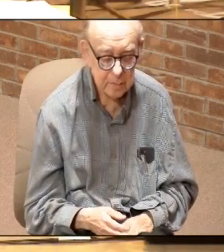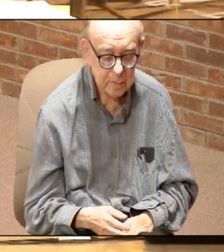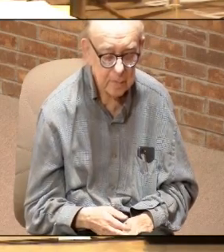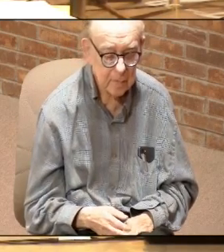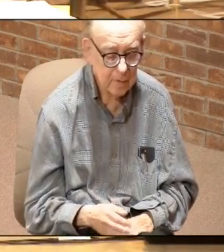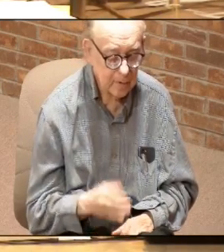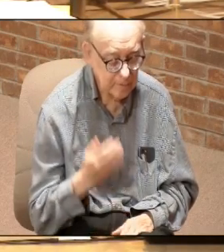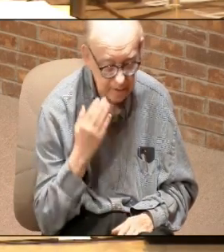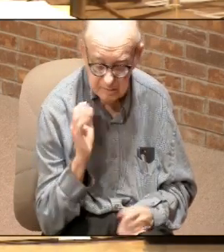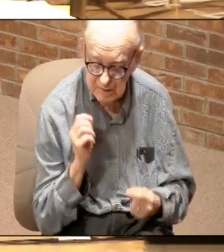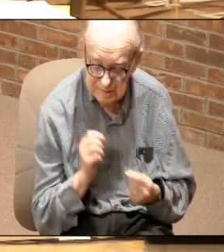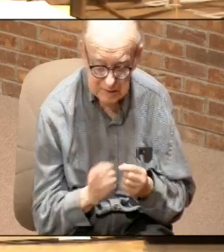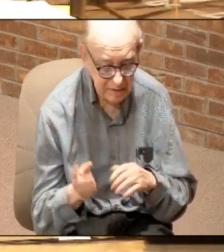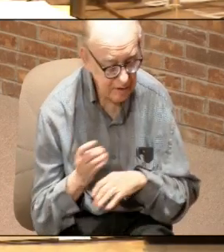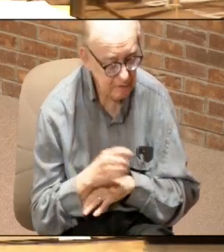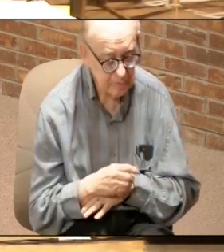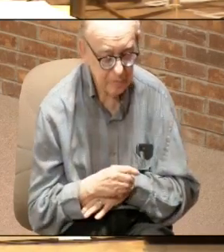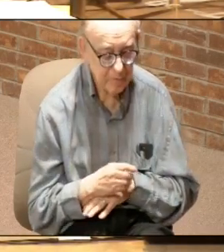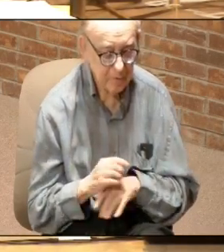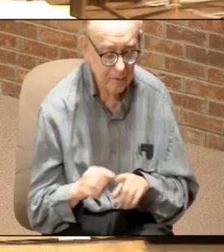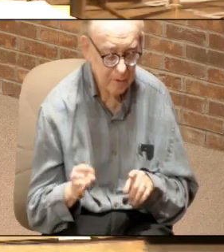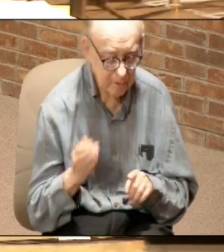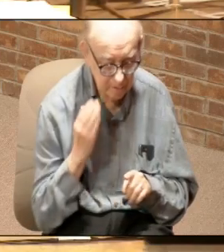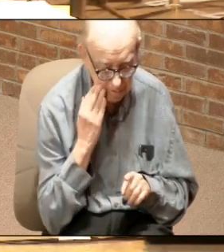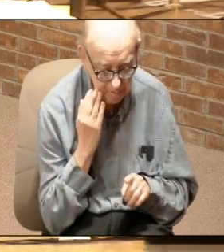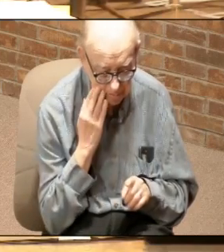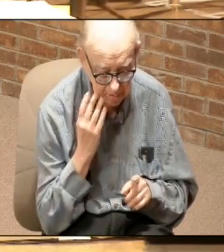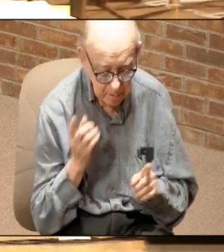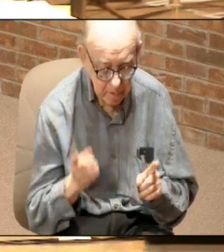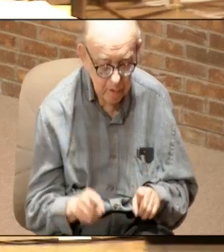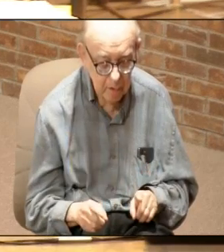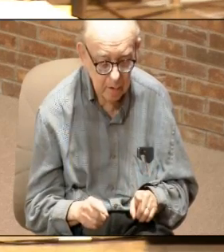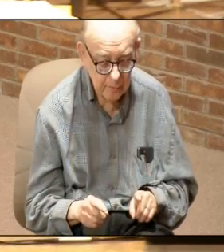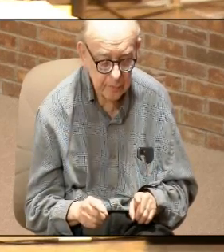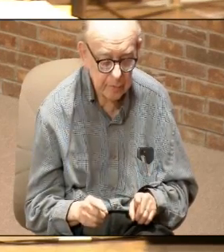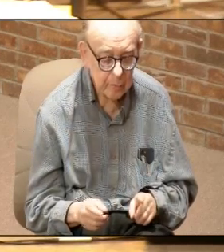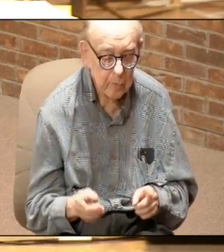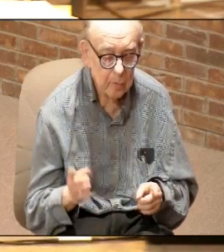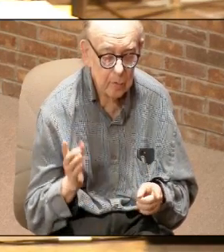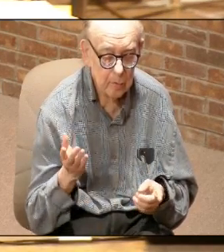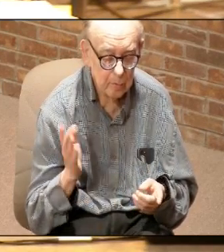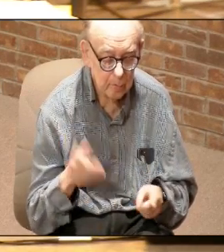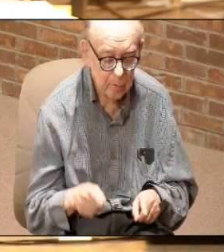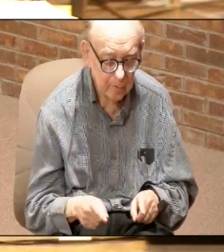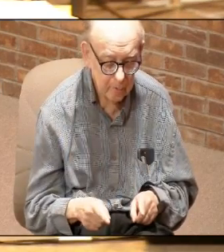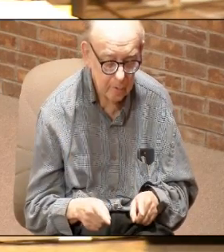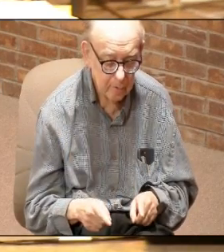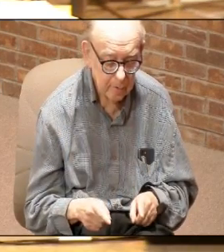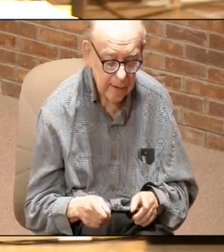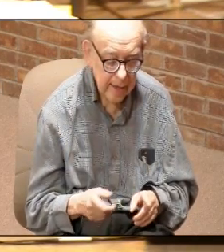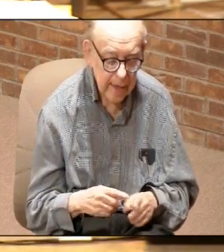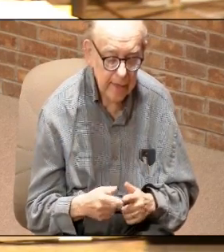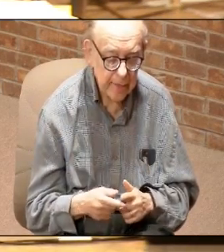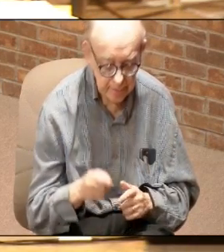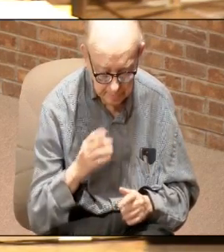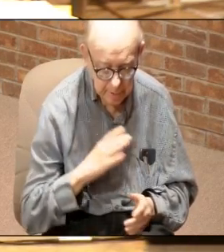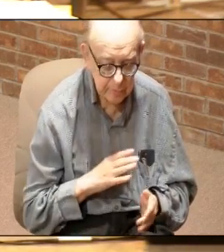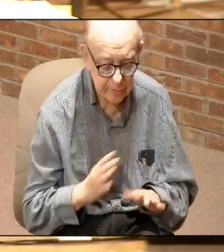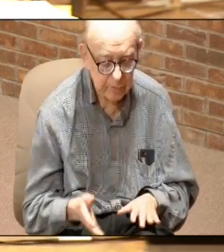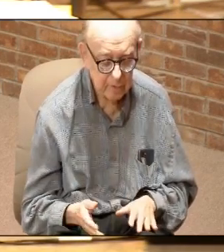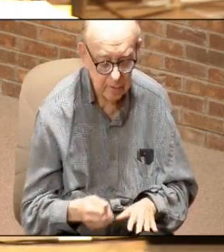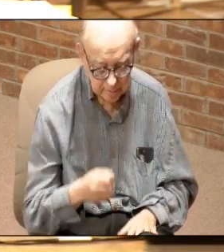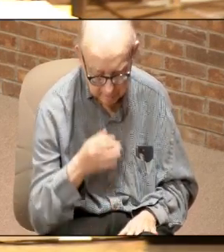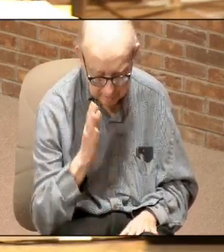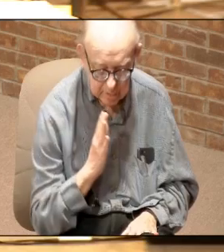He didn't know the exact date, but he knew the event was going to occur, and then he was finished because